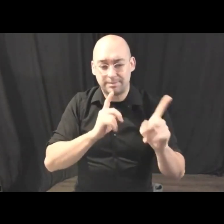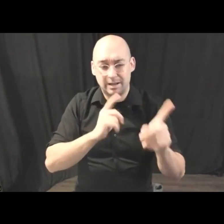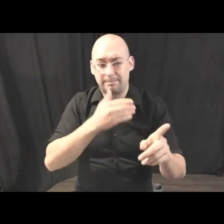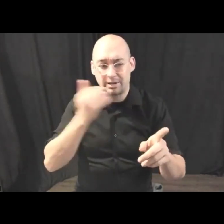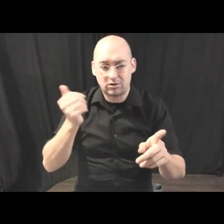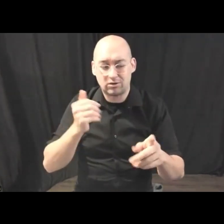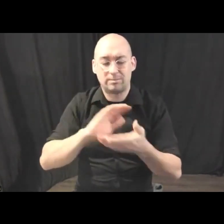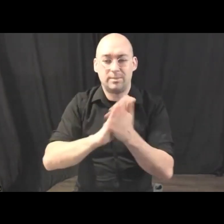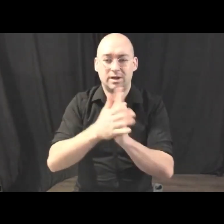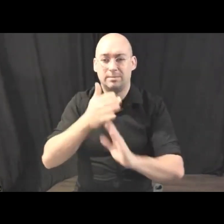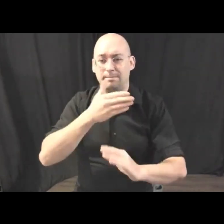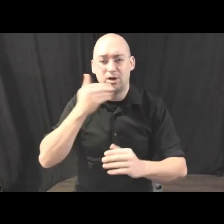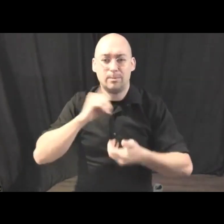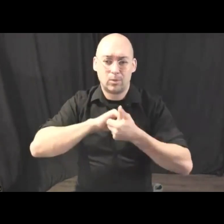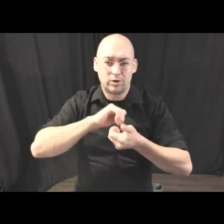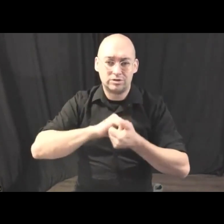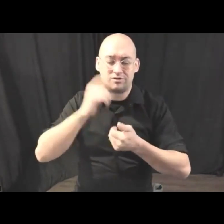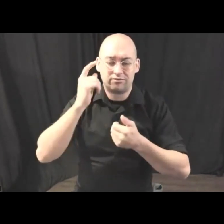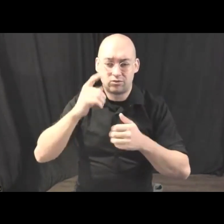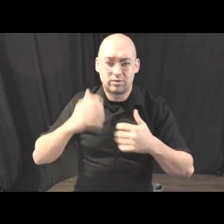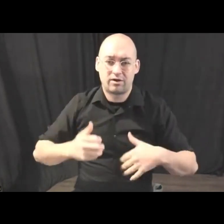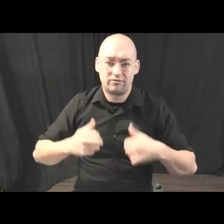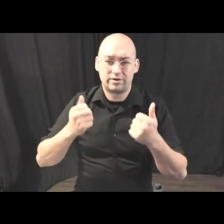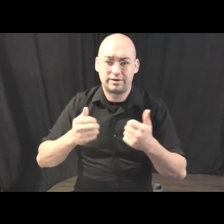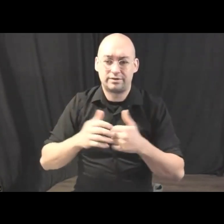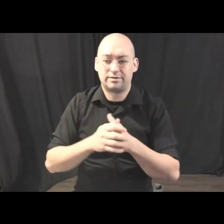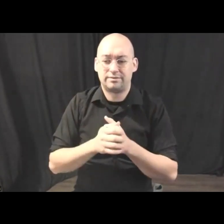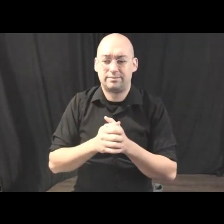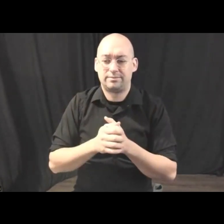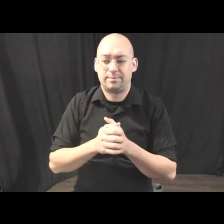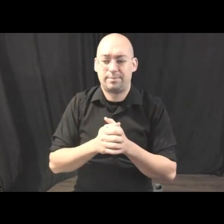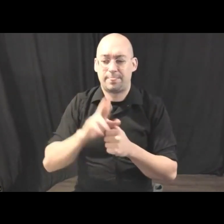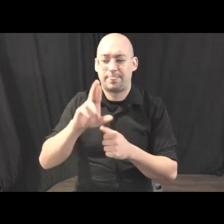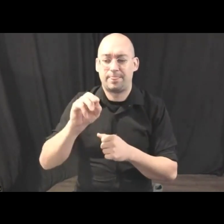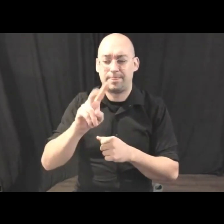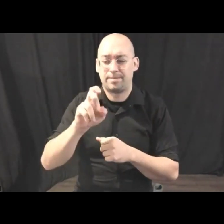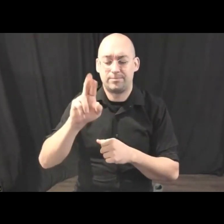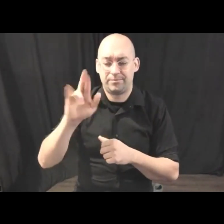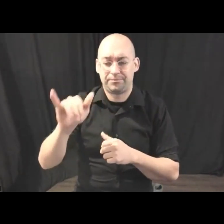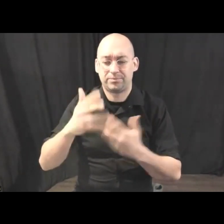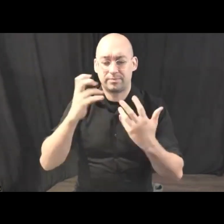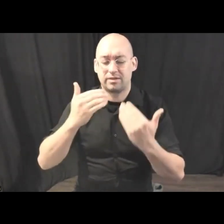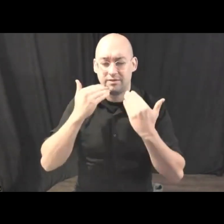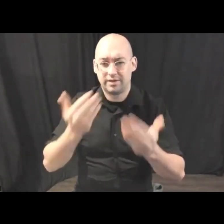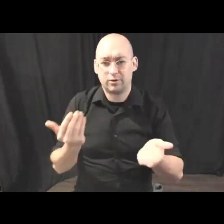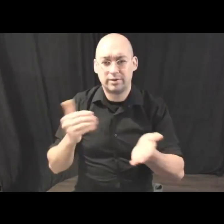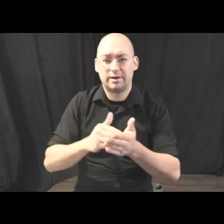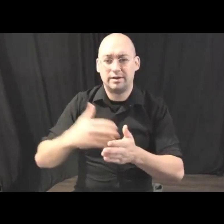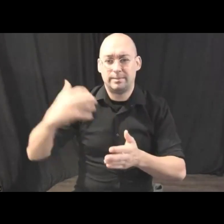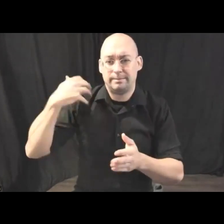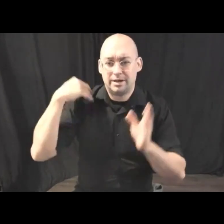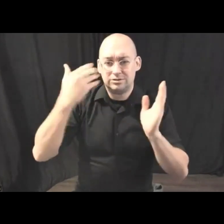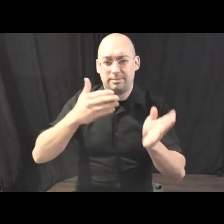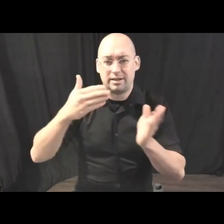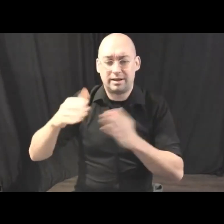in recovery, and we'll continue that work along the way. I will tell you, I want to thank you again because, right, Master Plan on Aging